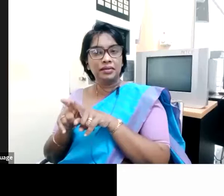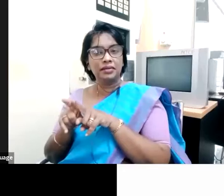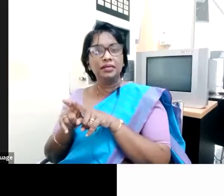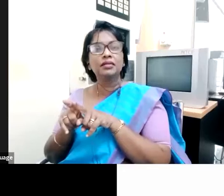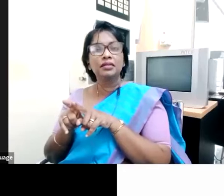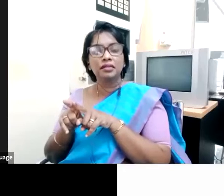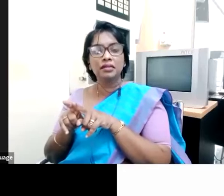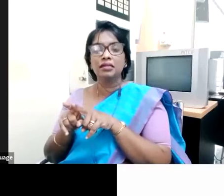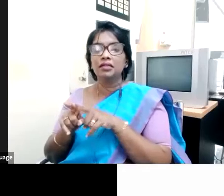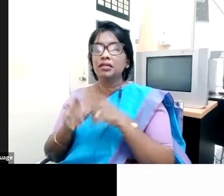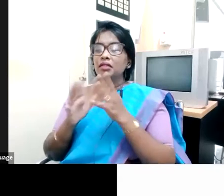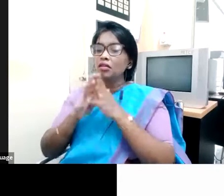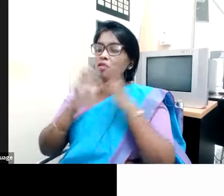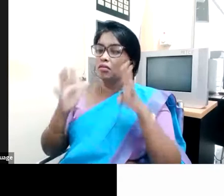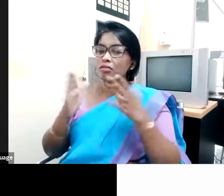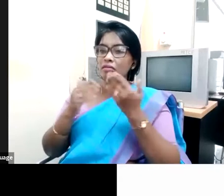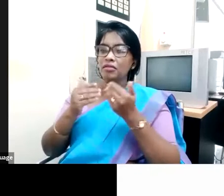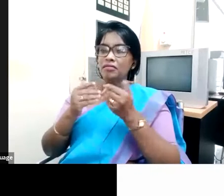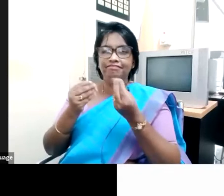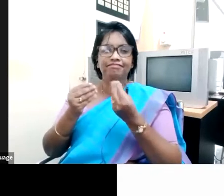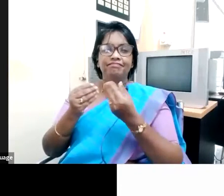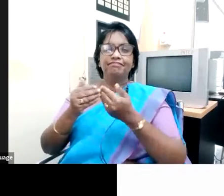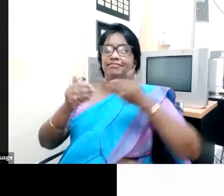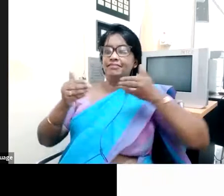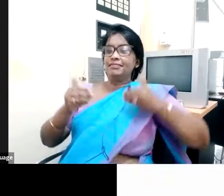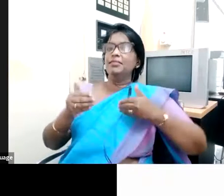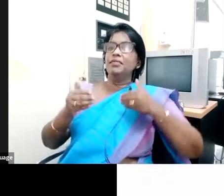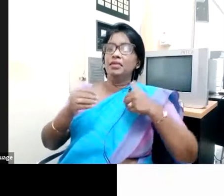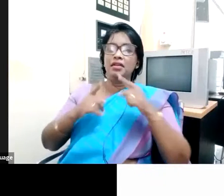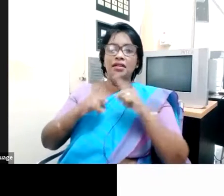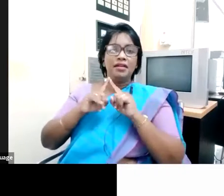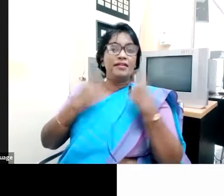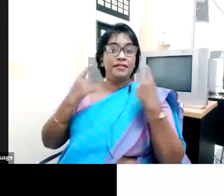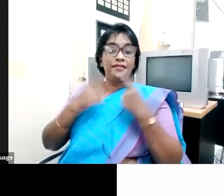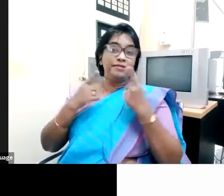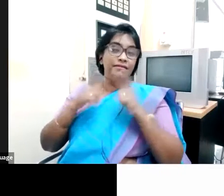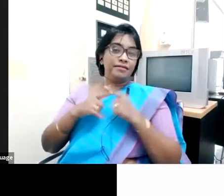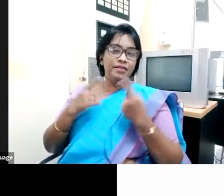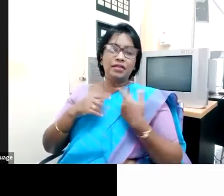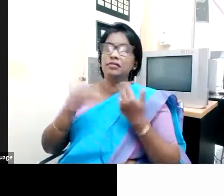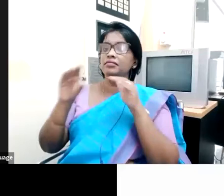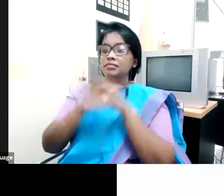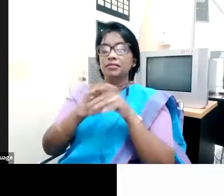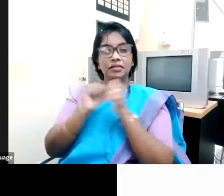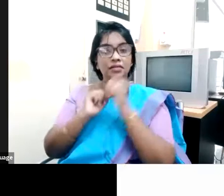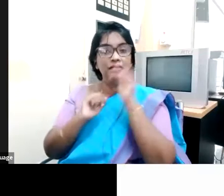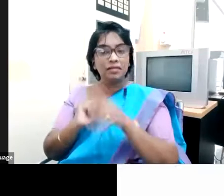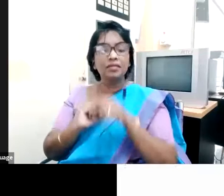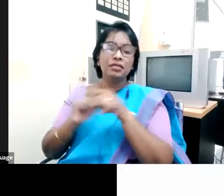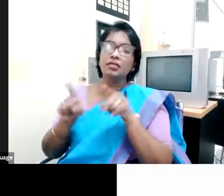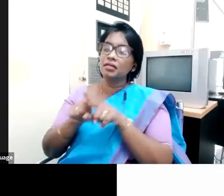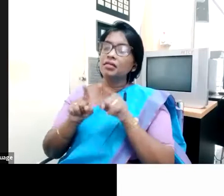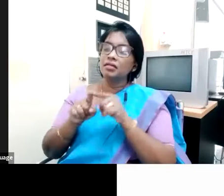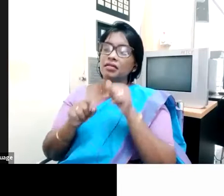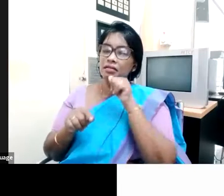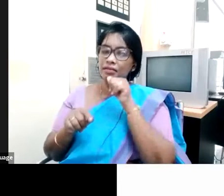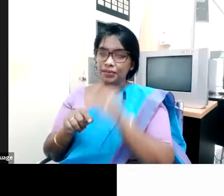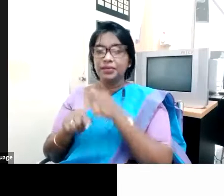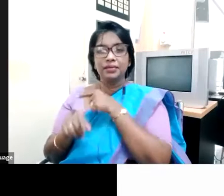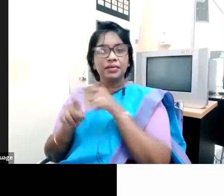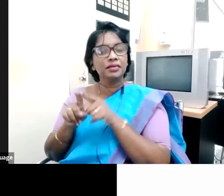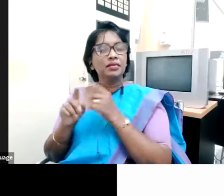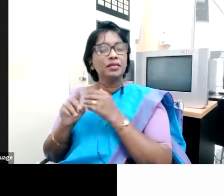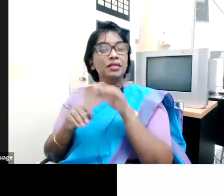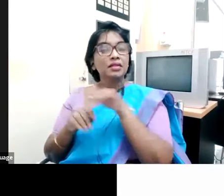to diversity and inclusion. So we see there's a lot of social issues as well